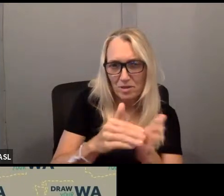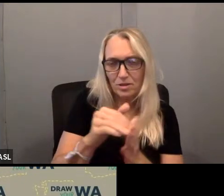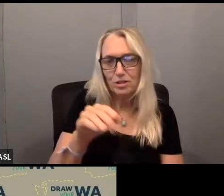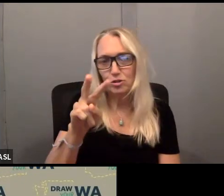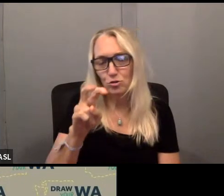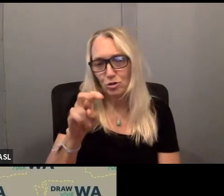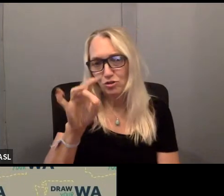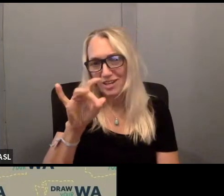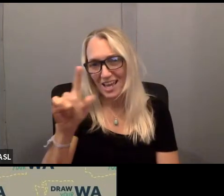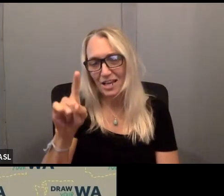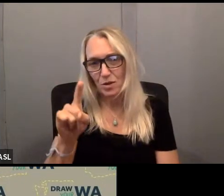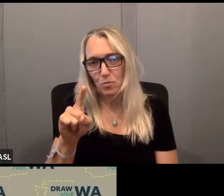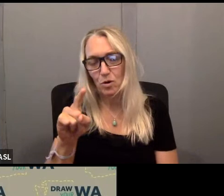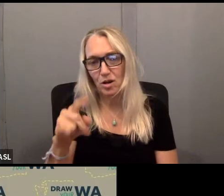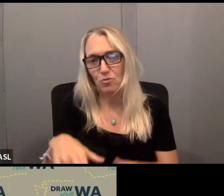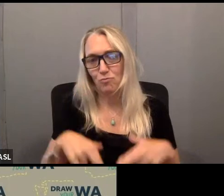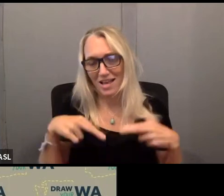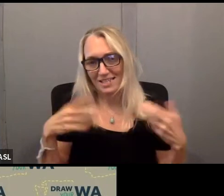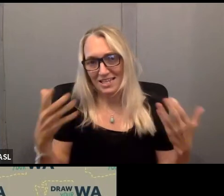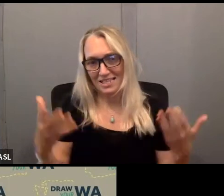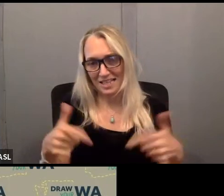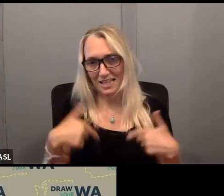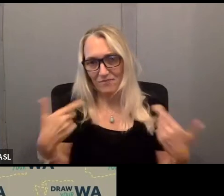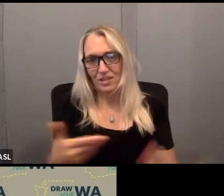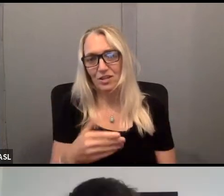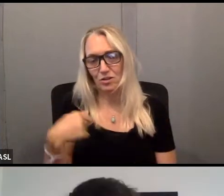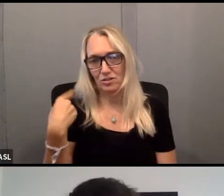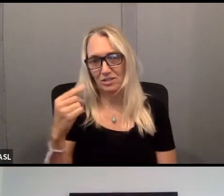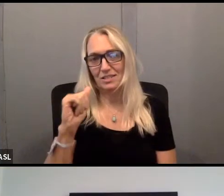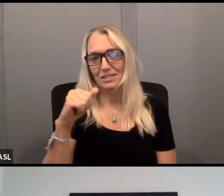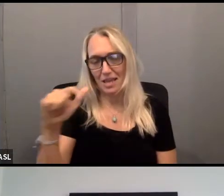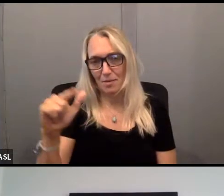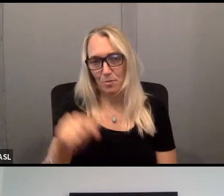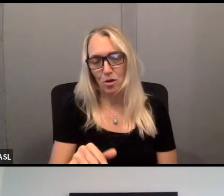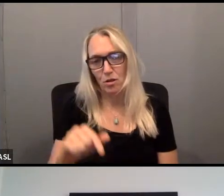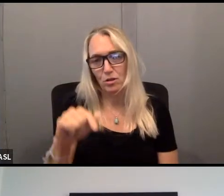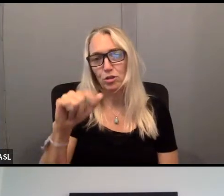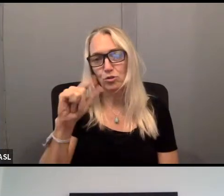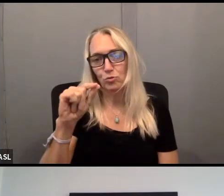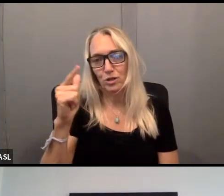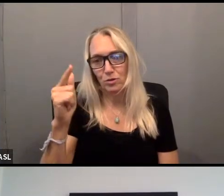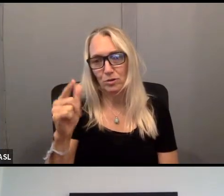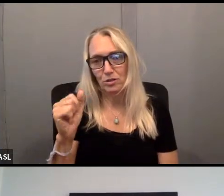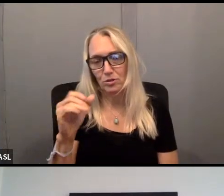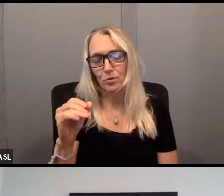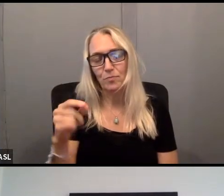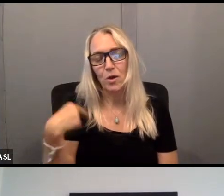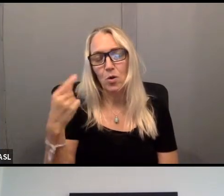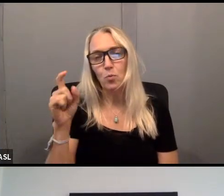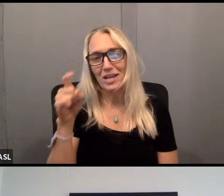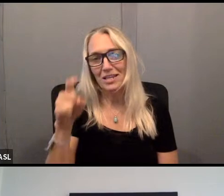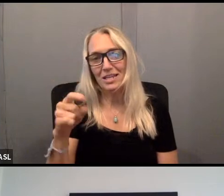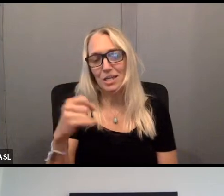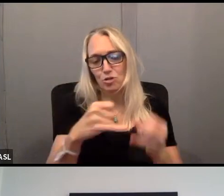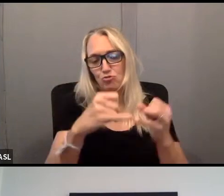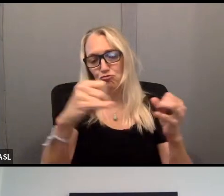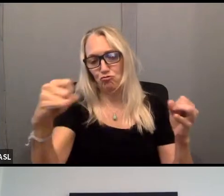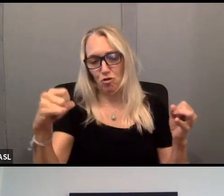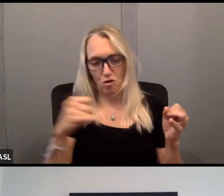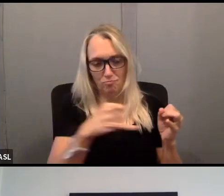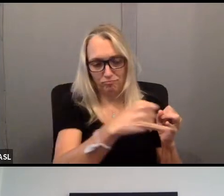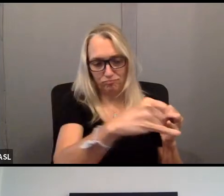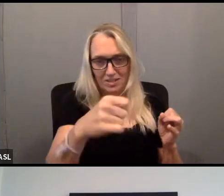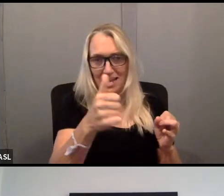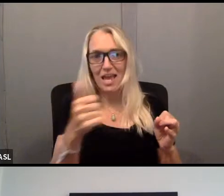7,705,281 residents as of April 1st, 2020. Therefore, we need to draw 10 new